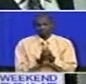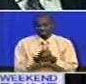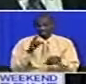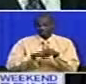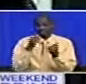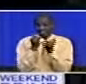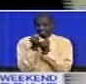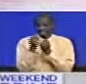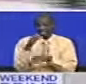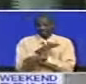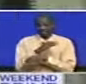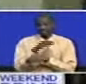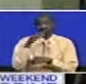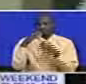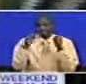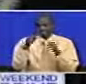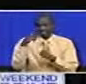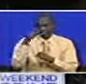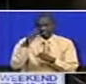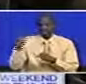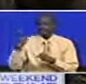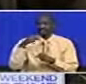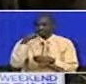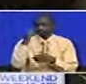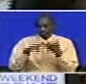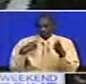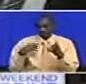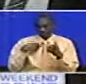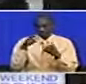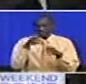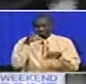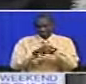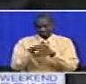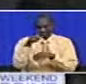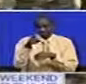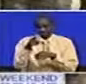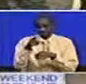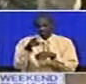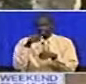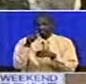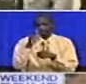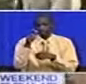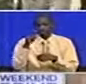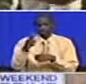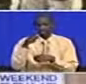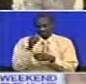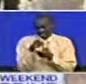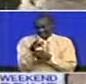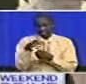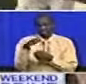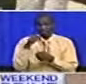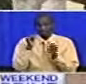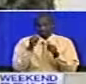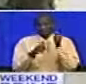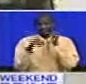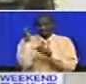evening, President Kiir's forces said they were ready to launch an attack on Machar's stronghold, Bor, in the state of Jonglei, if they reject